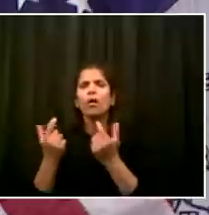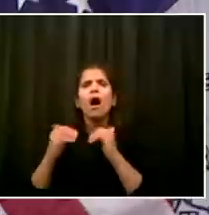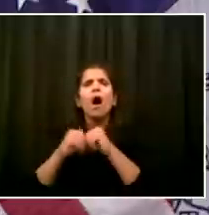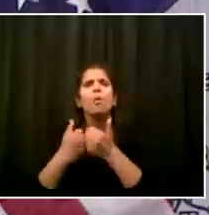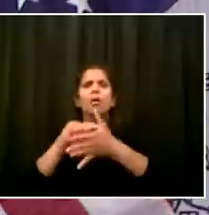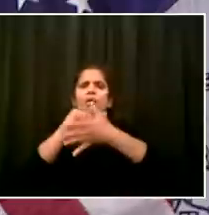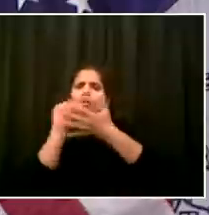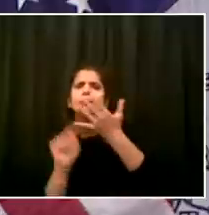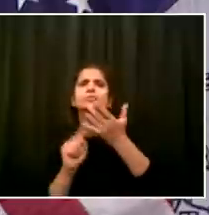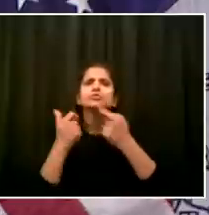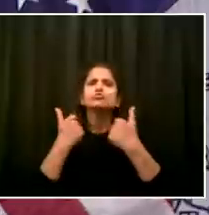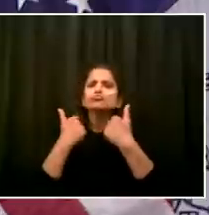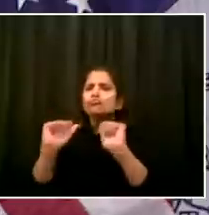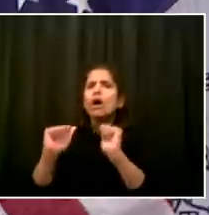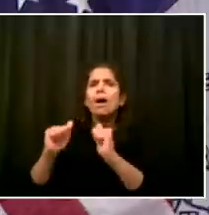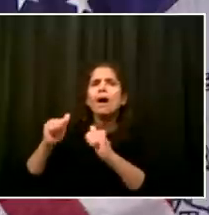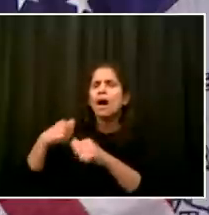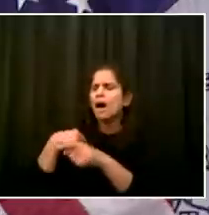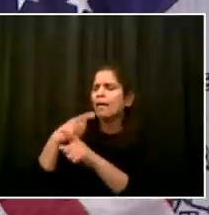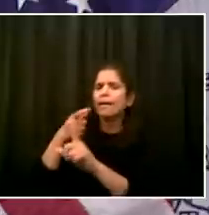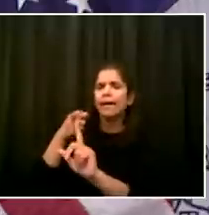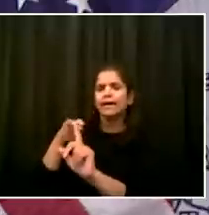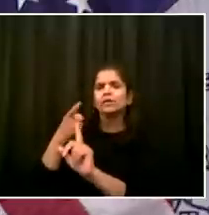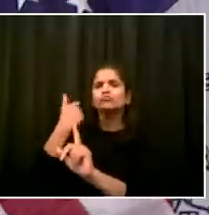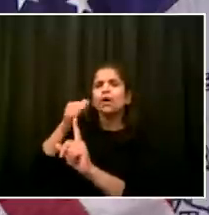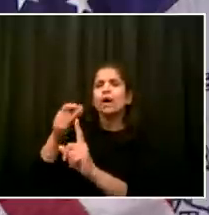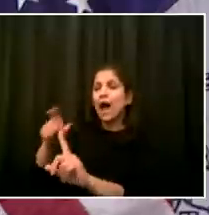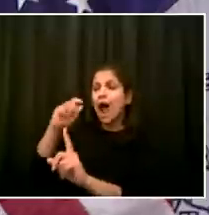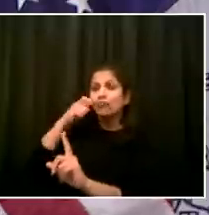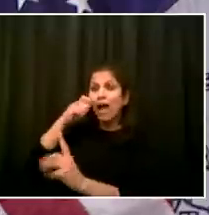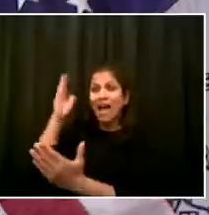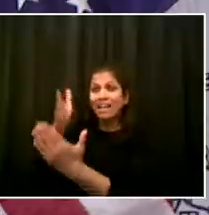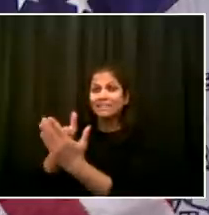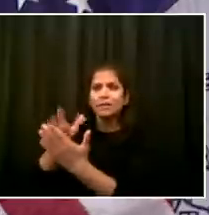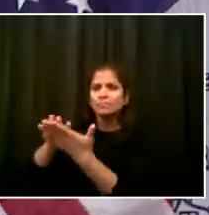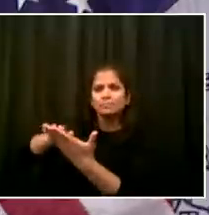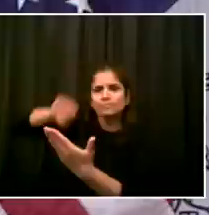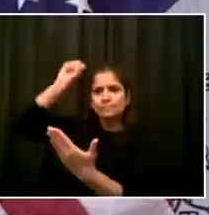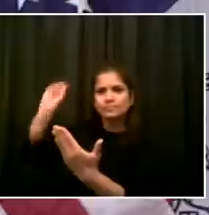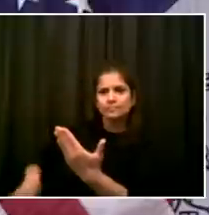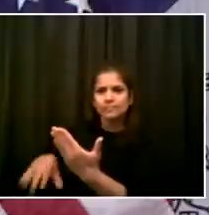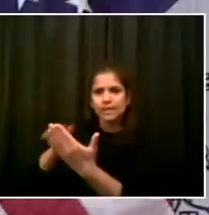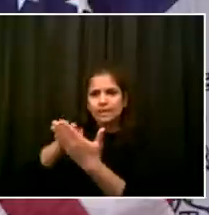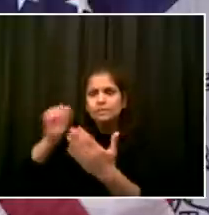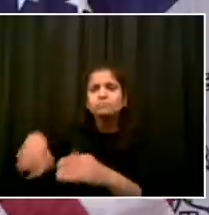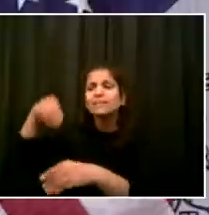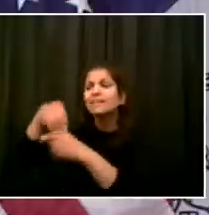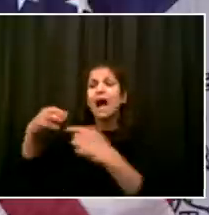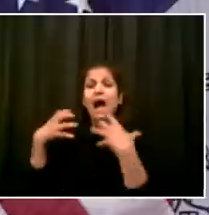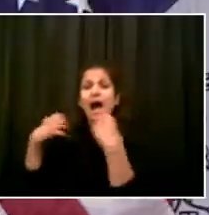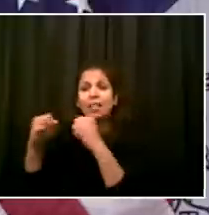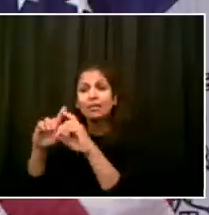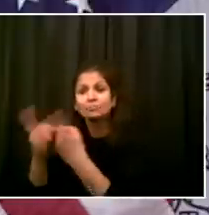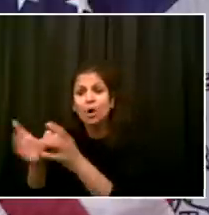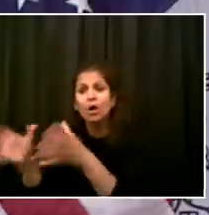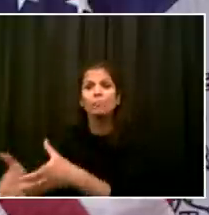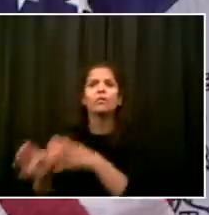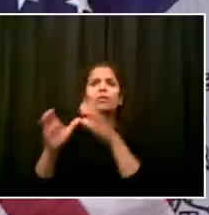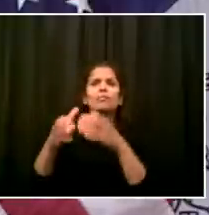been focused on. And that number has gone up quite a bit, and we need to give you an updated number. To Dr. Barbeau's